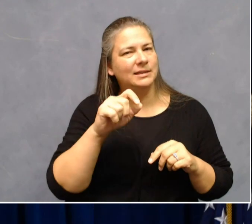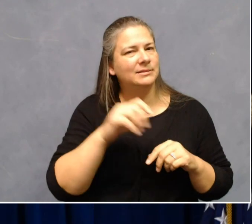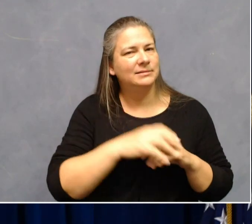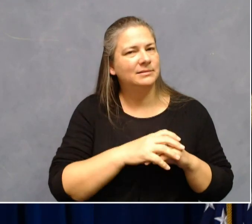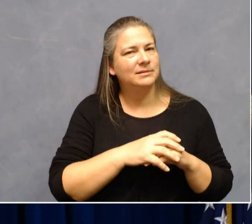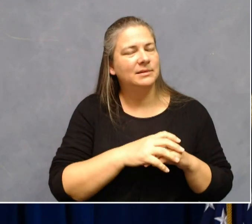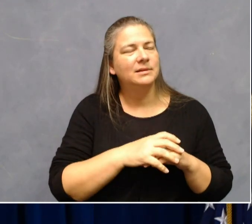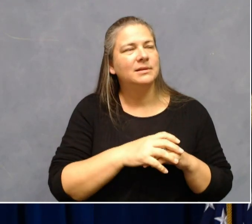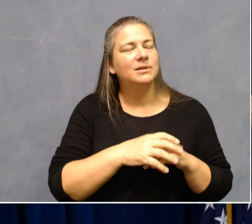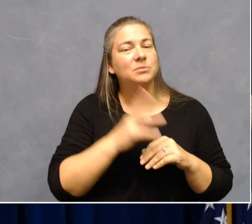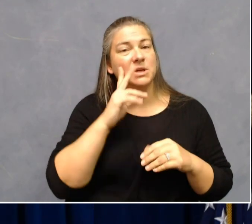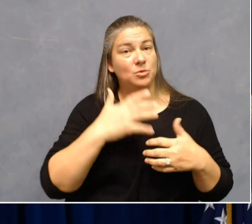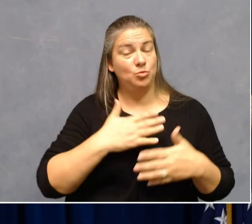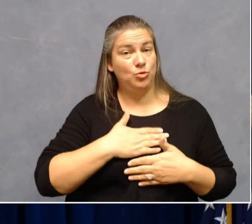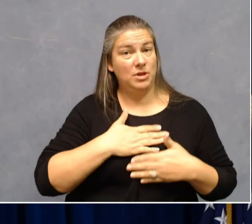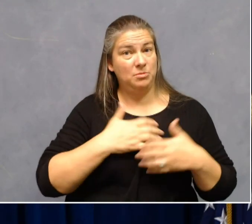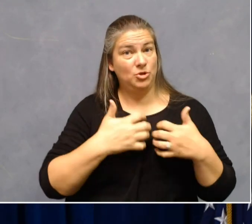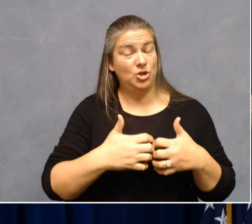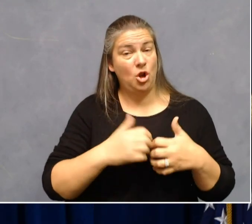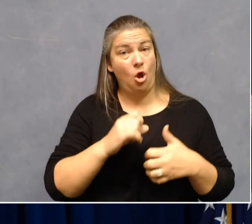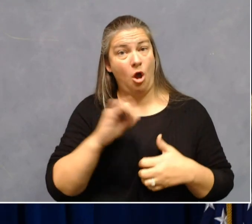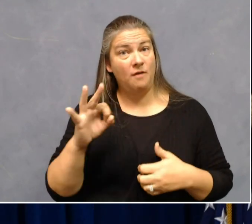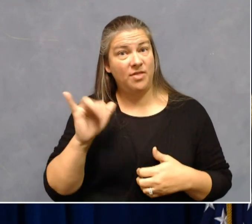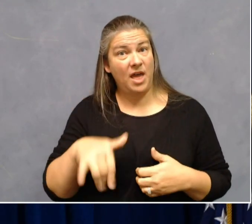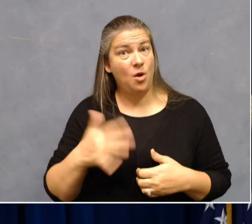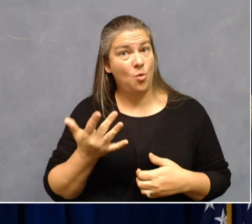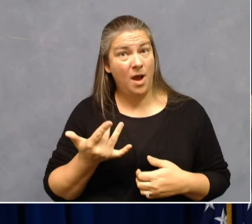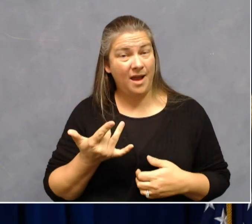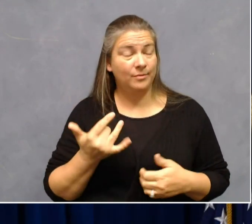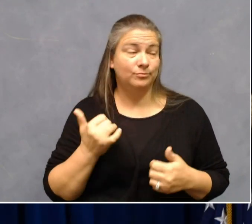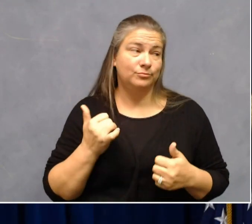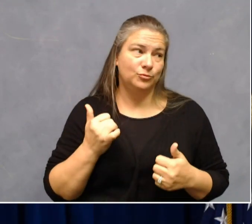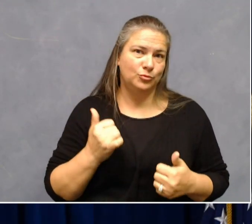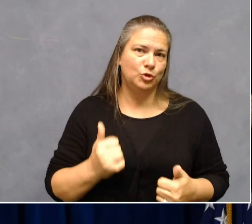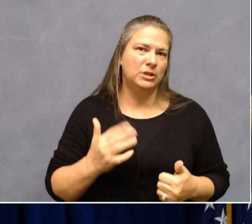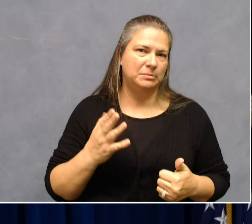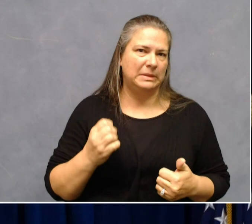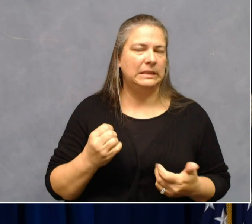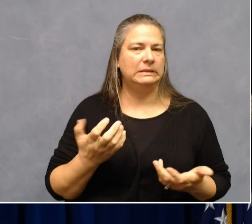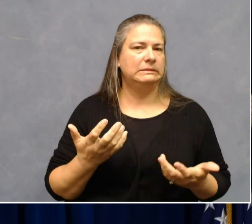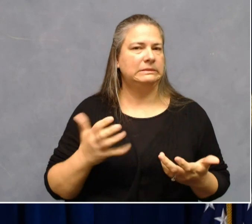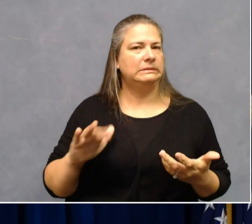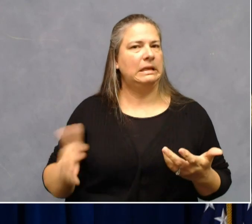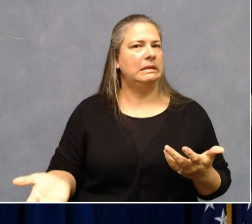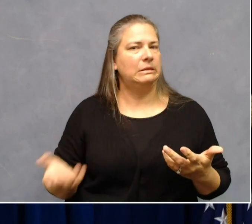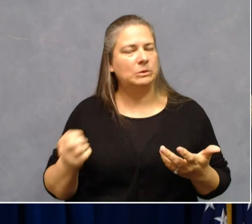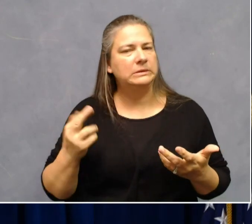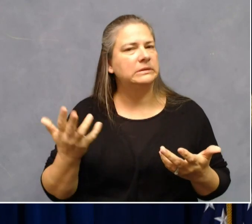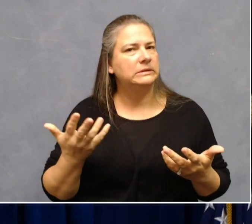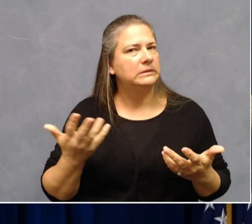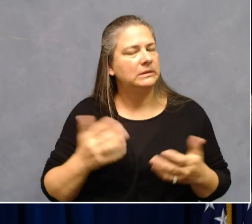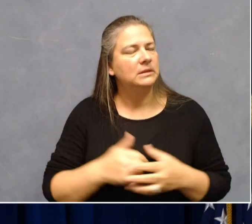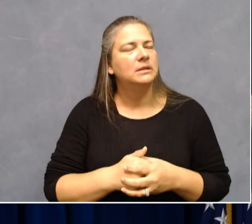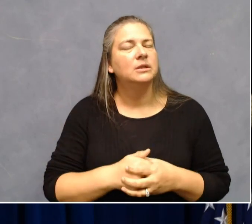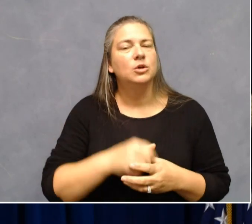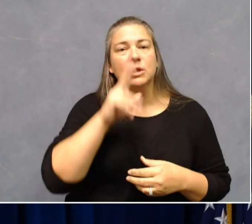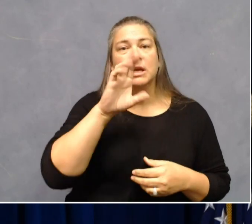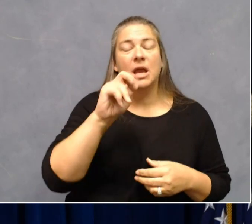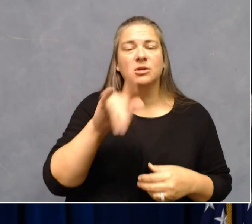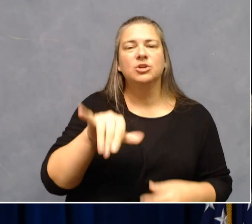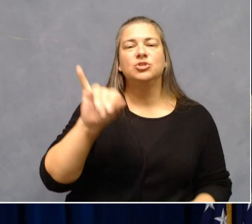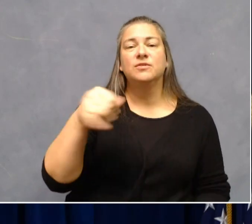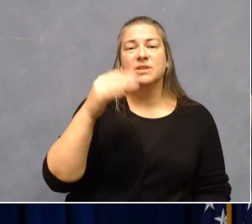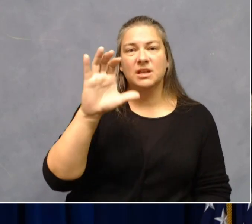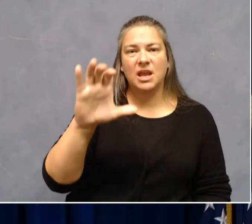a ventilator can be quite tragic. When we look at new cases by county, Jefferson getting hit really